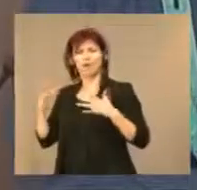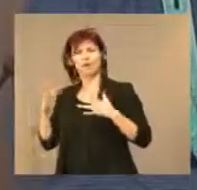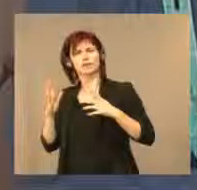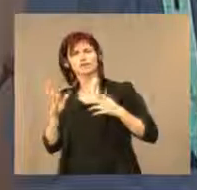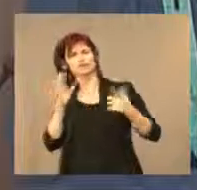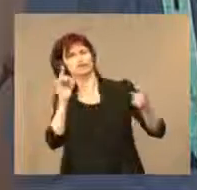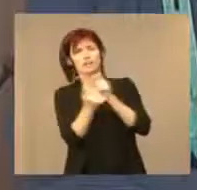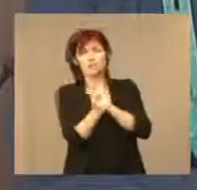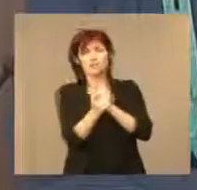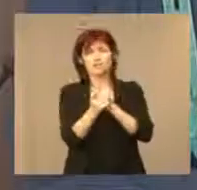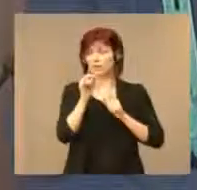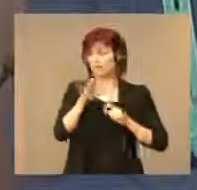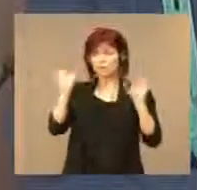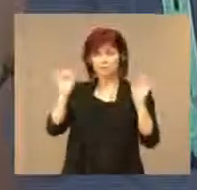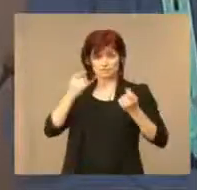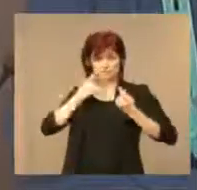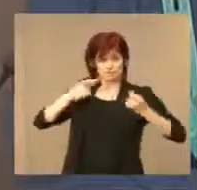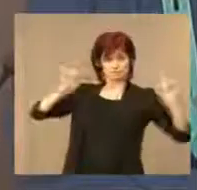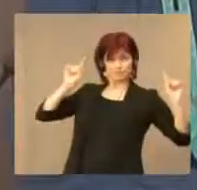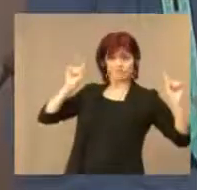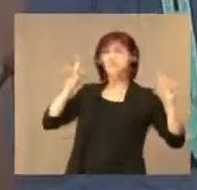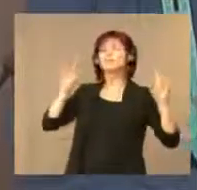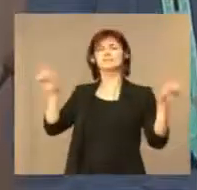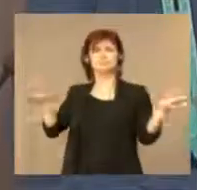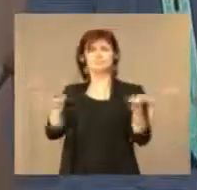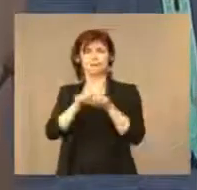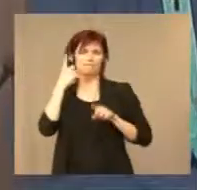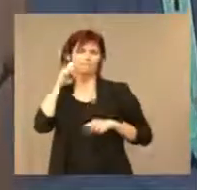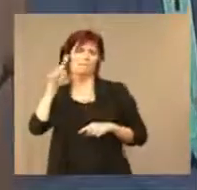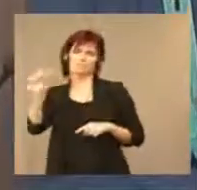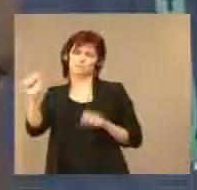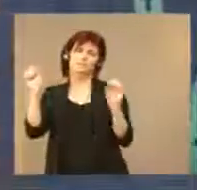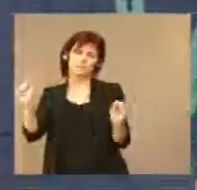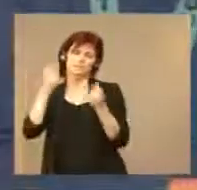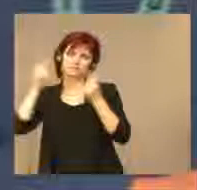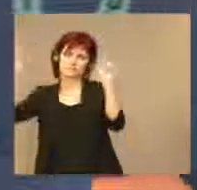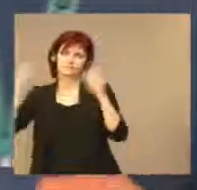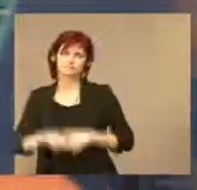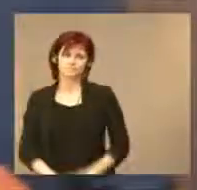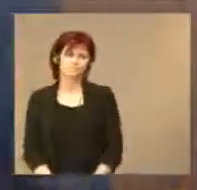thing for people with disabilities. Thank you, Doreen.